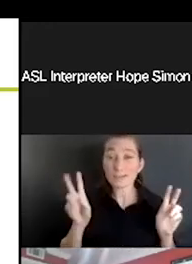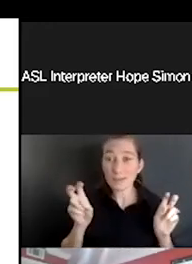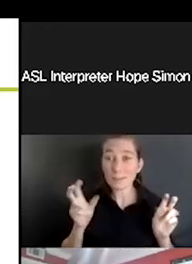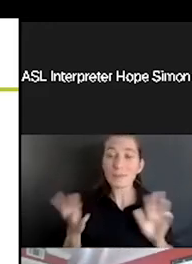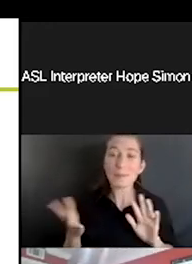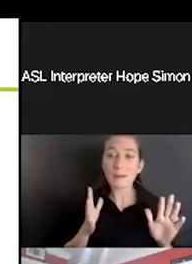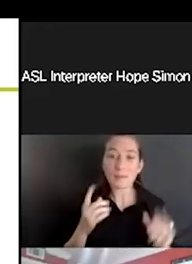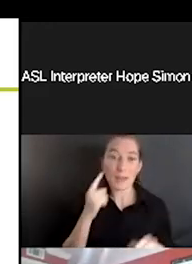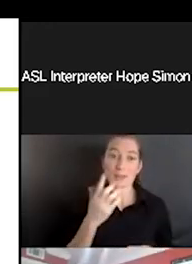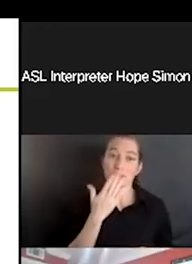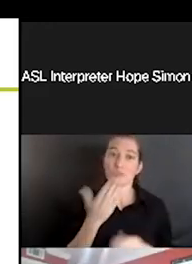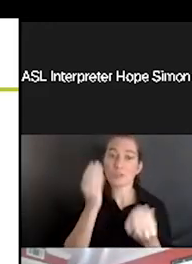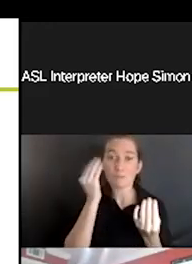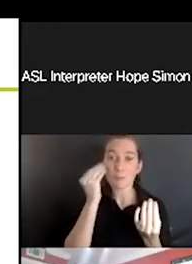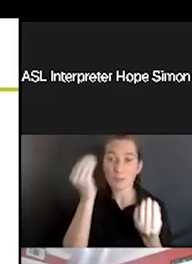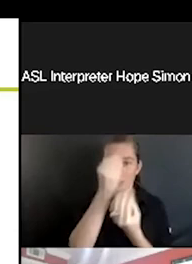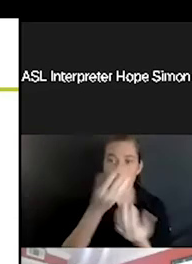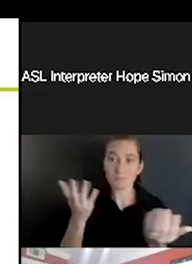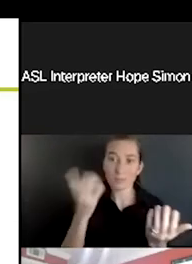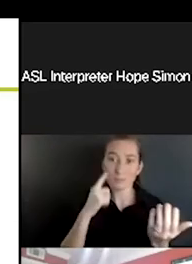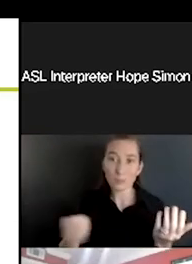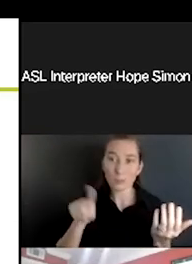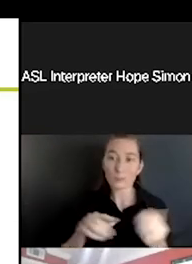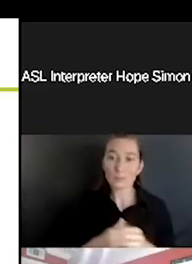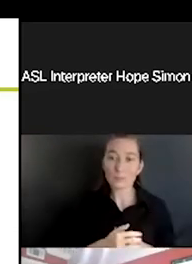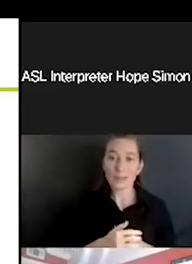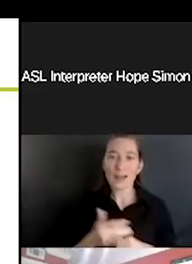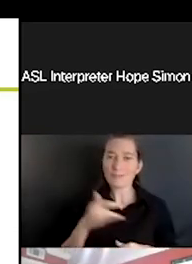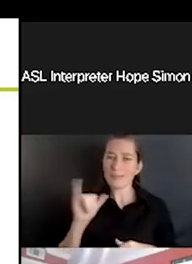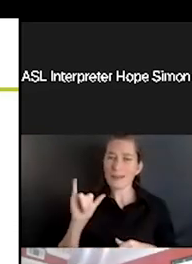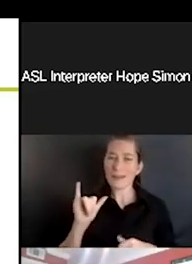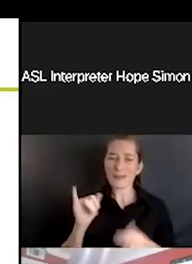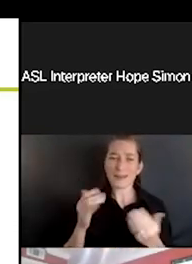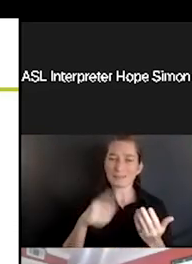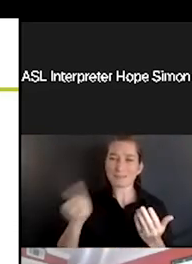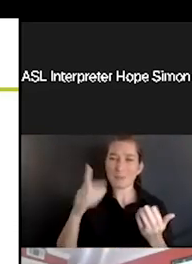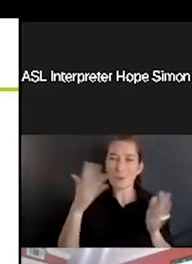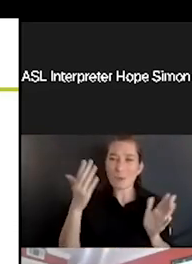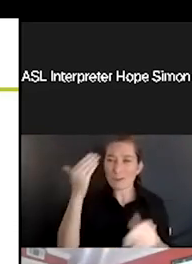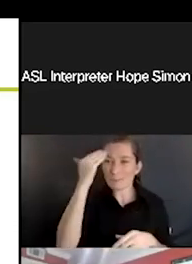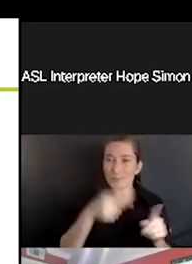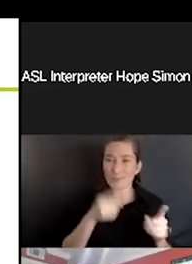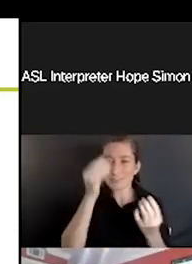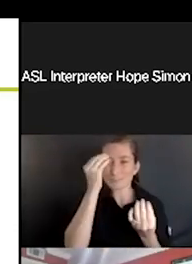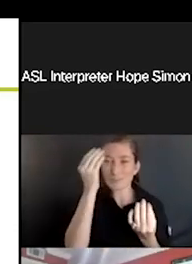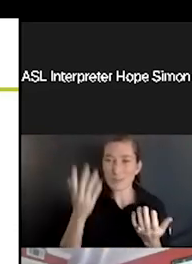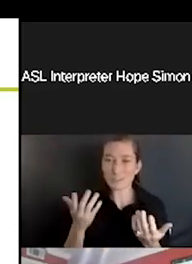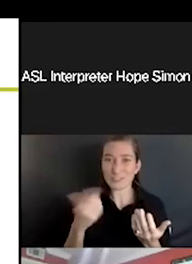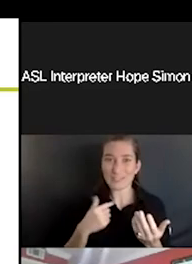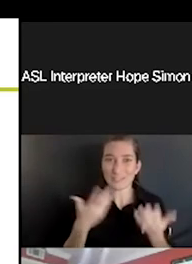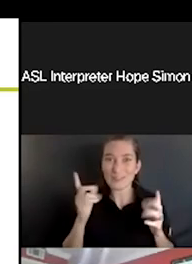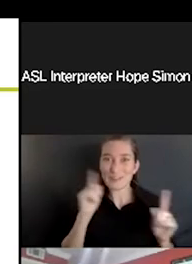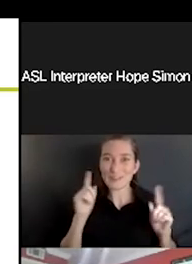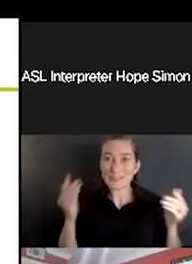a pretty good information for you guys. I will say that I feel like I'm preaching to the choir after hearing the introductions up front. I'm used